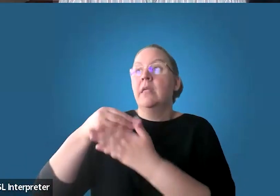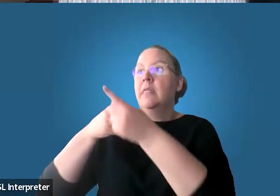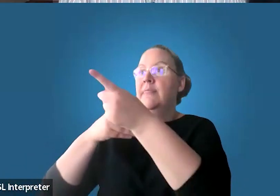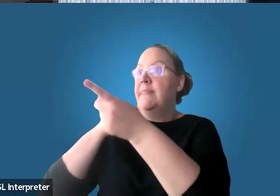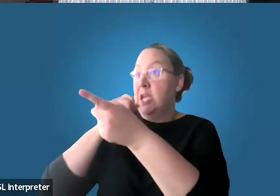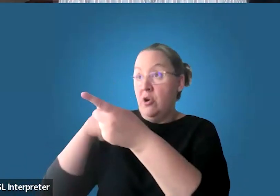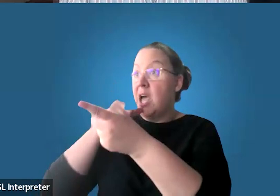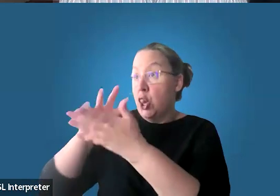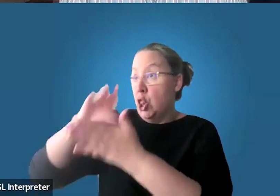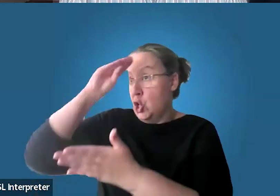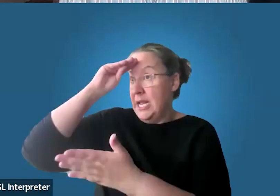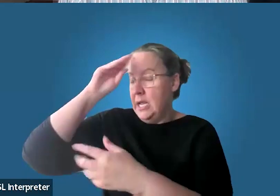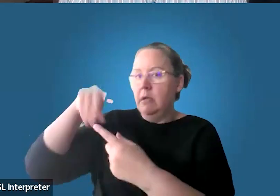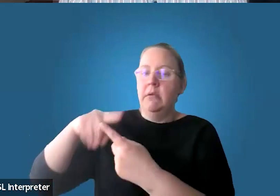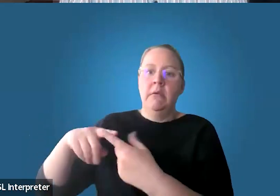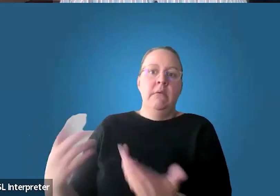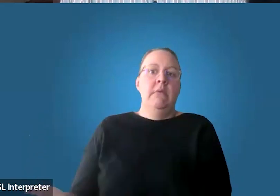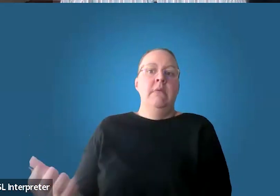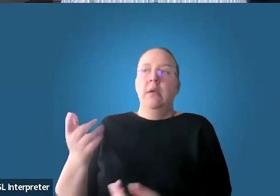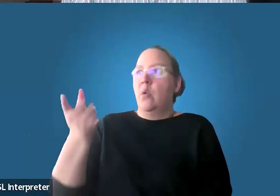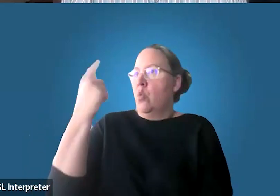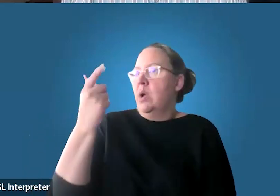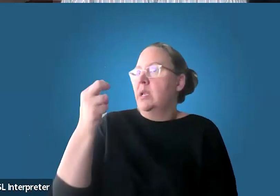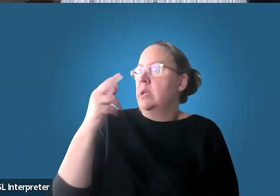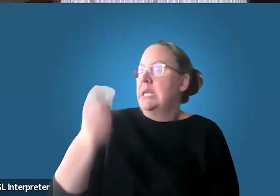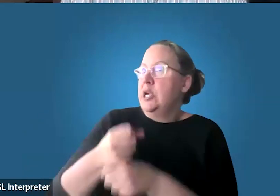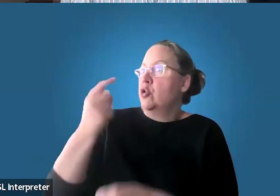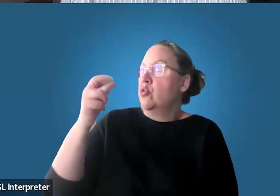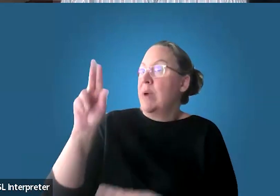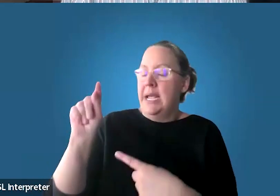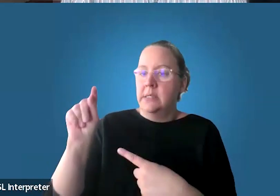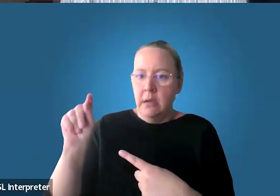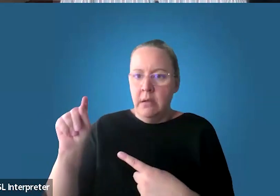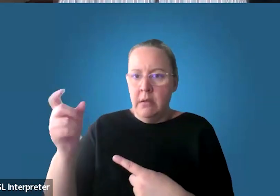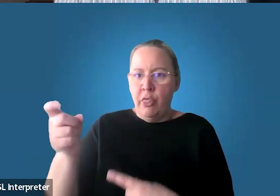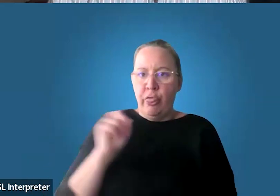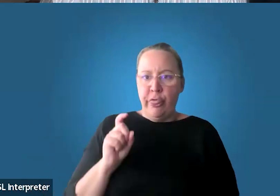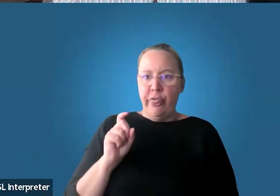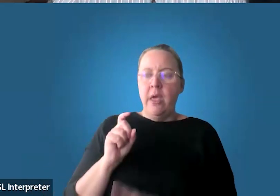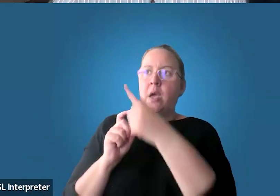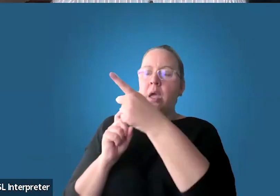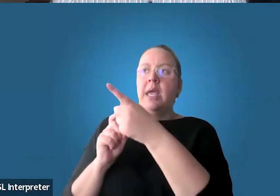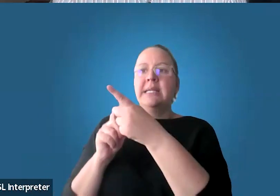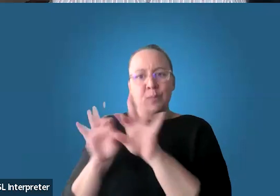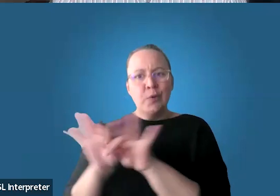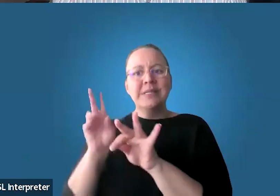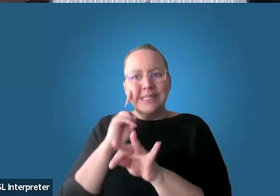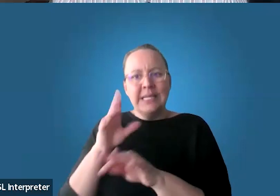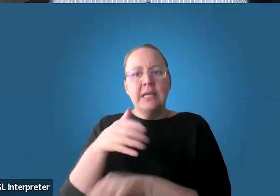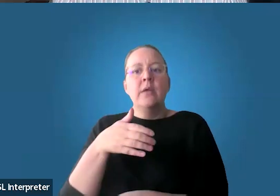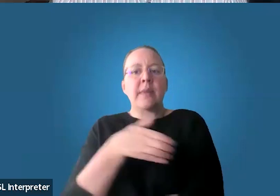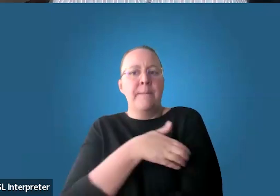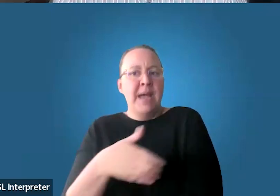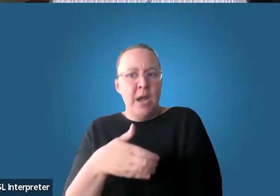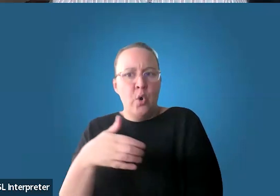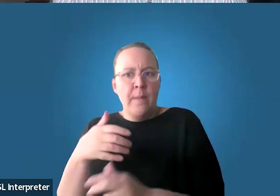the way, I think they'll keep giving like 1 year grants, 1 year grants. But I think if they can see the power being built, the narrative